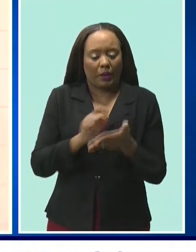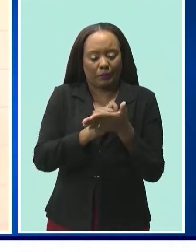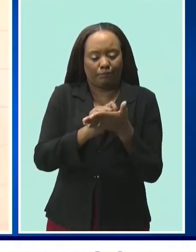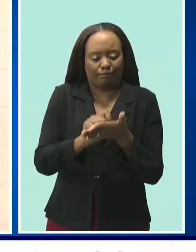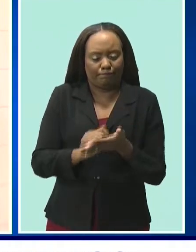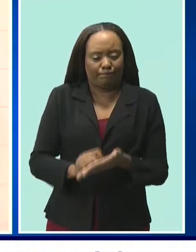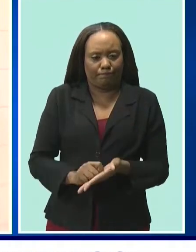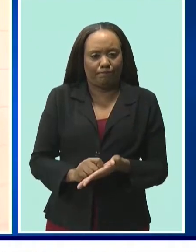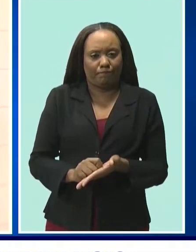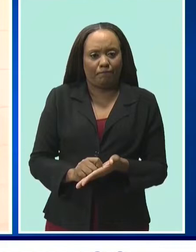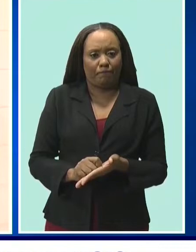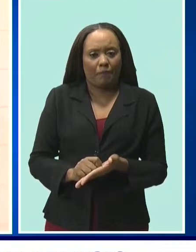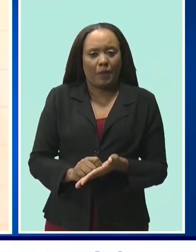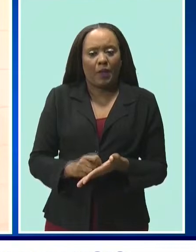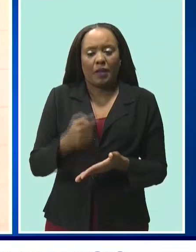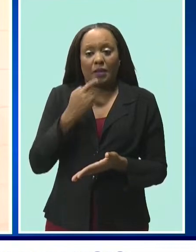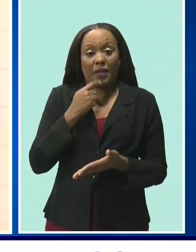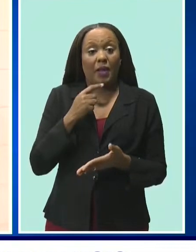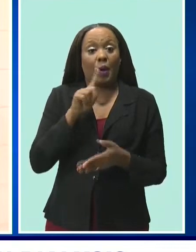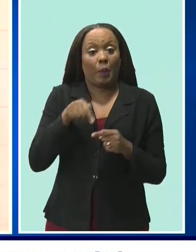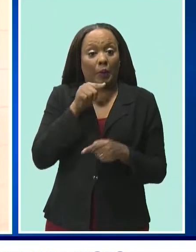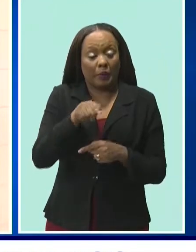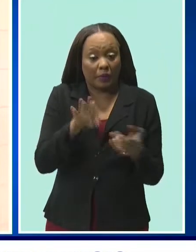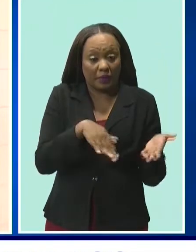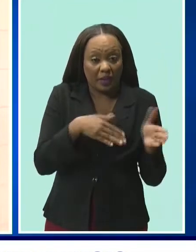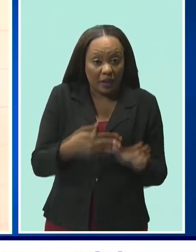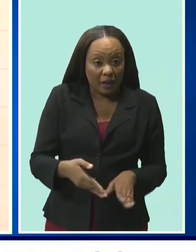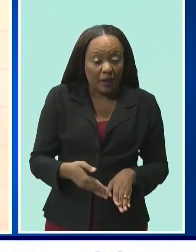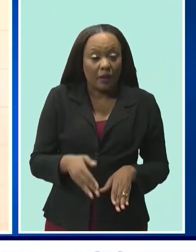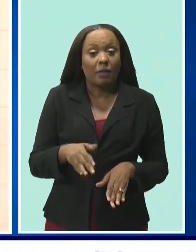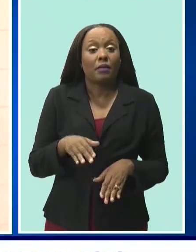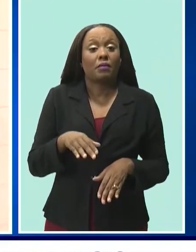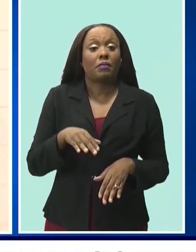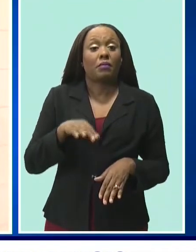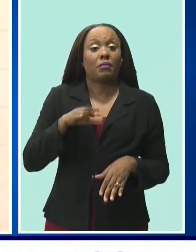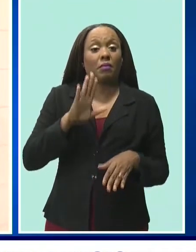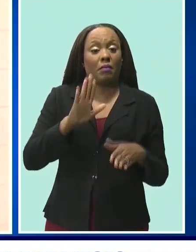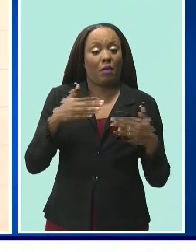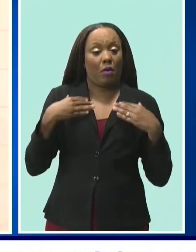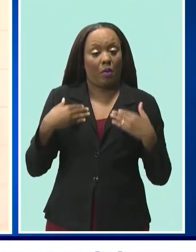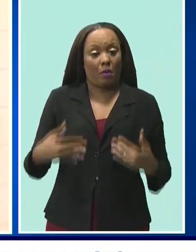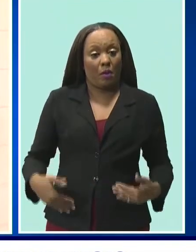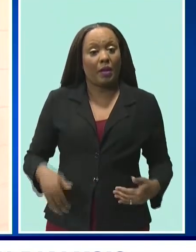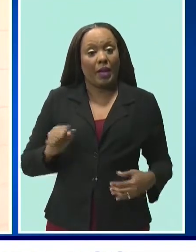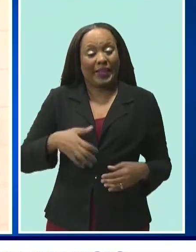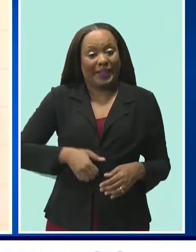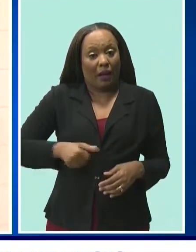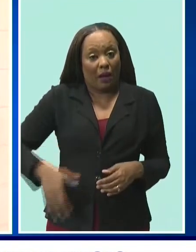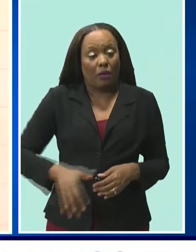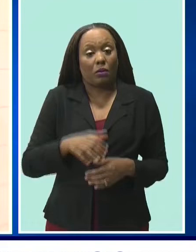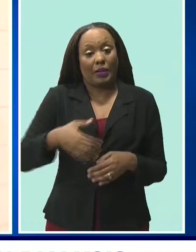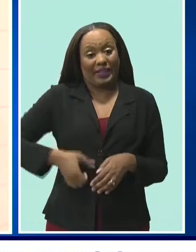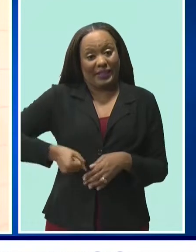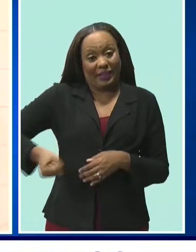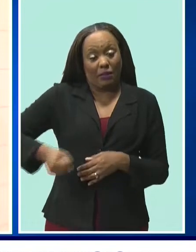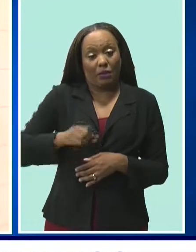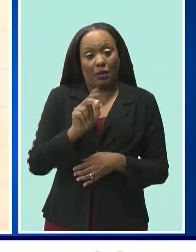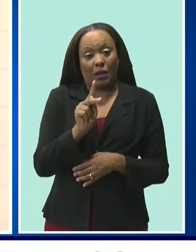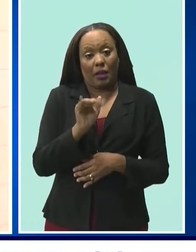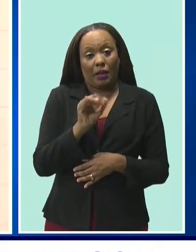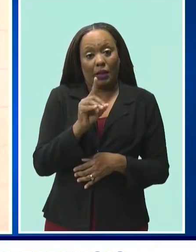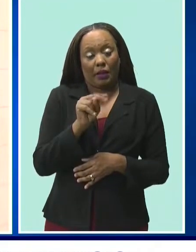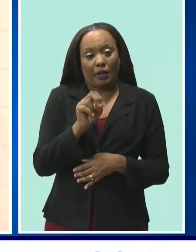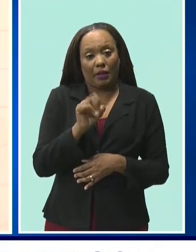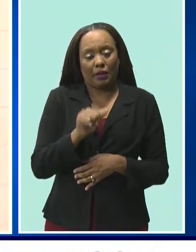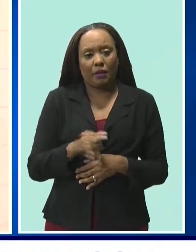for the surgeons to then take your kidney and give it to someone who needs it. And in Barbados, we have so